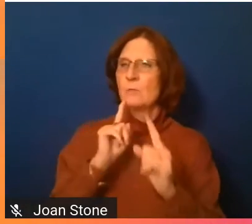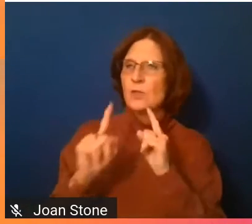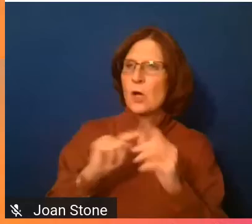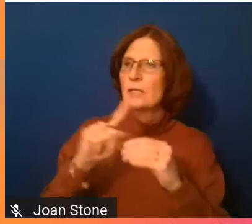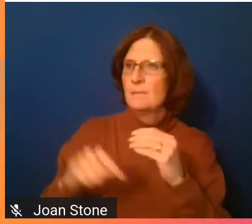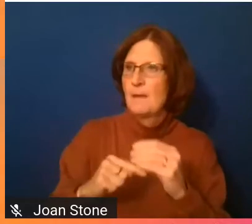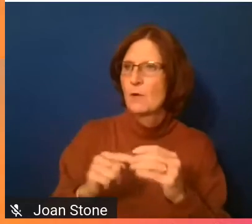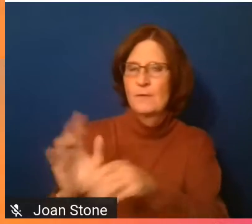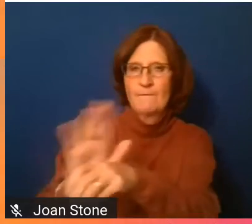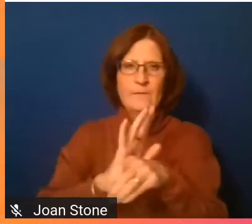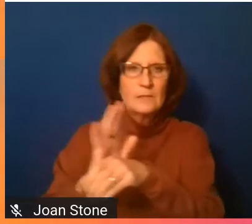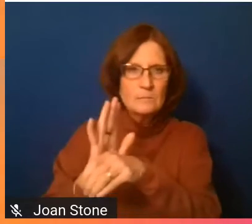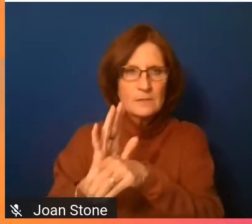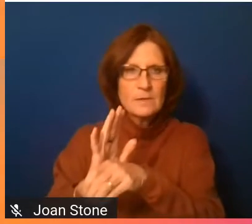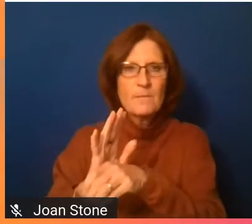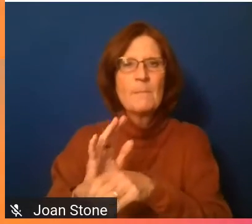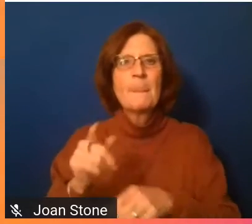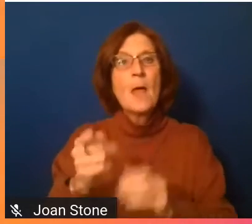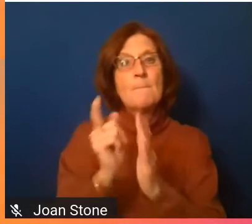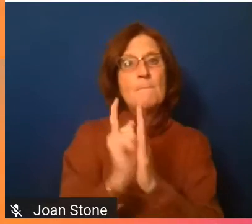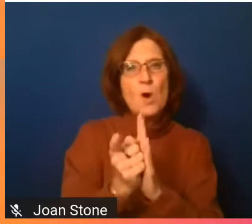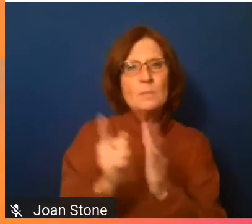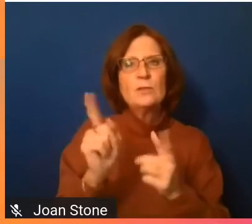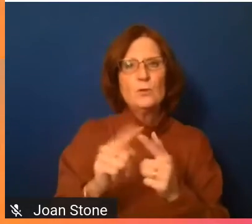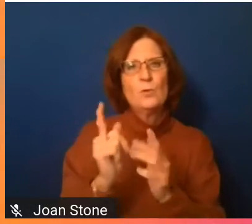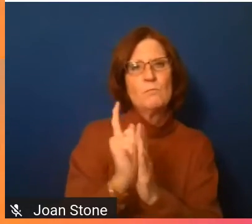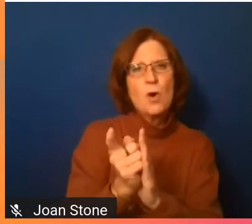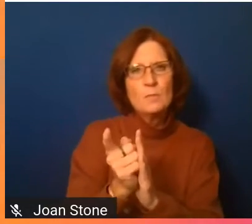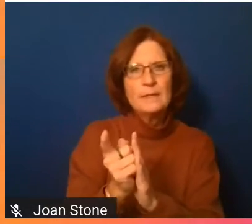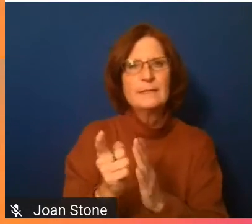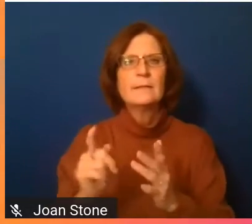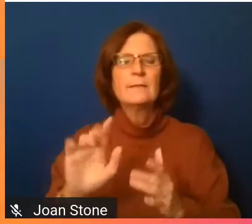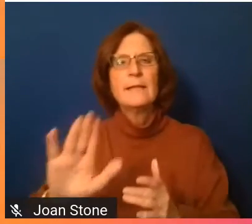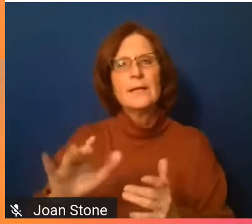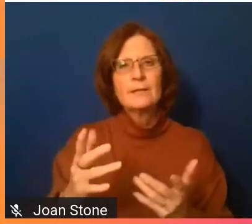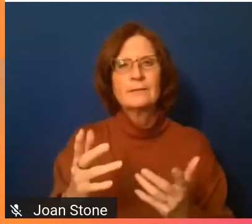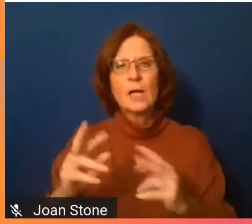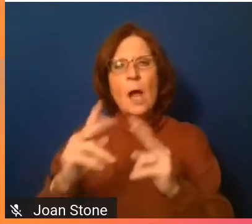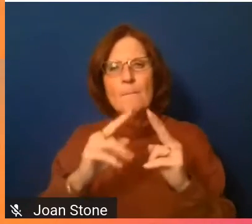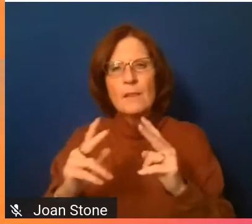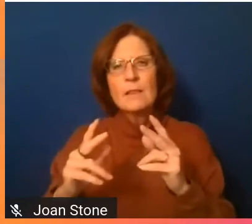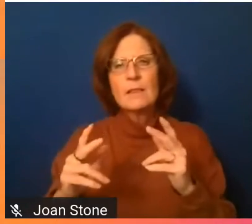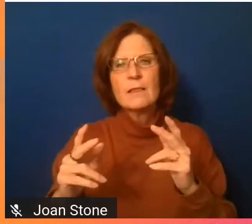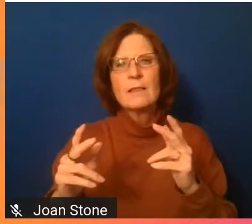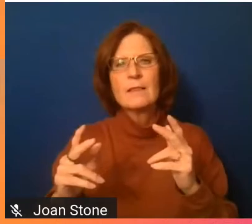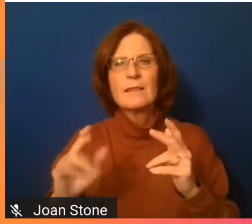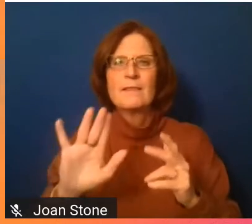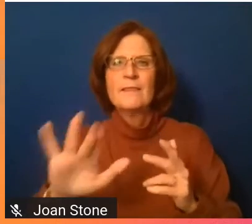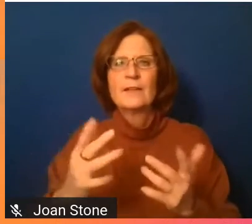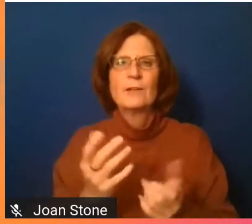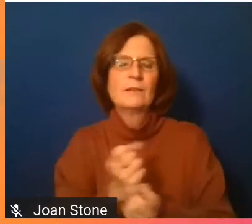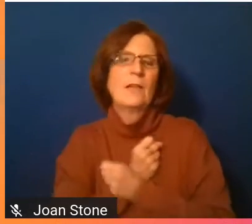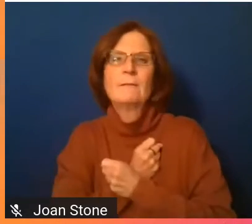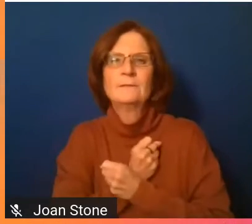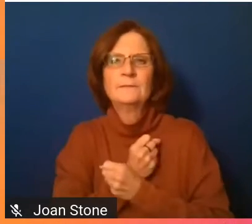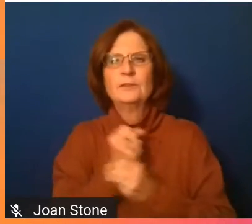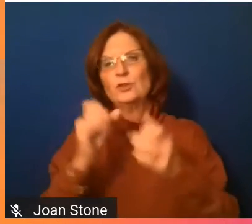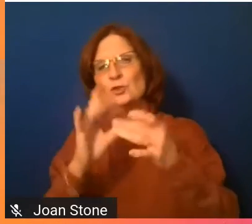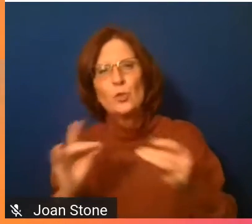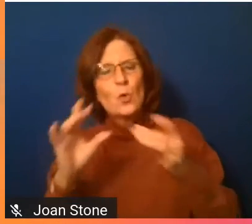of films, you know, Moment to Moment was about a older couple and their love